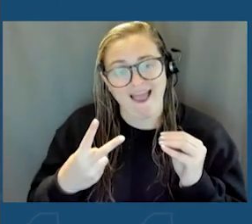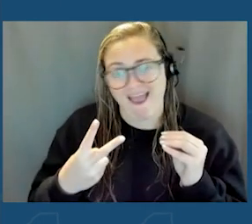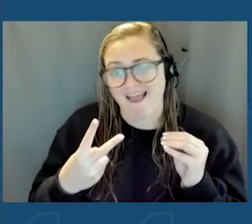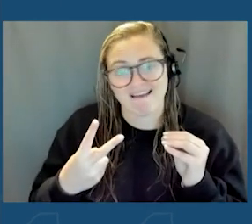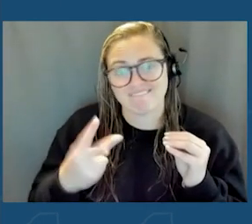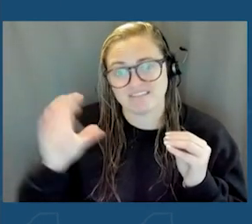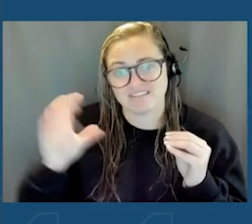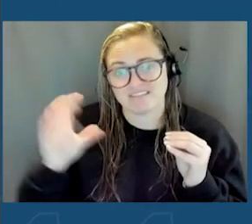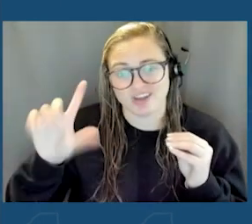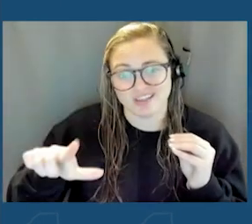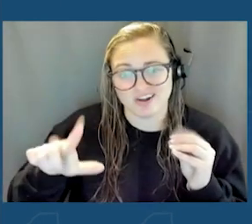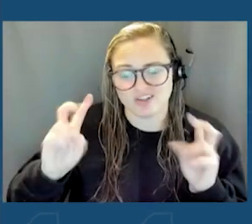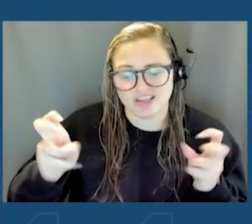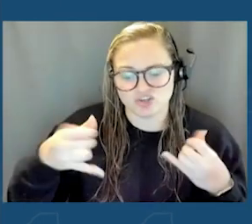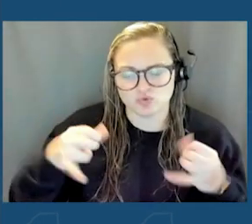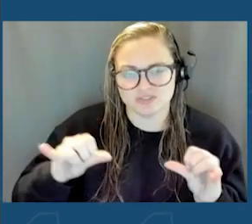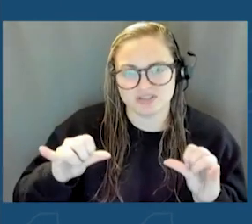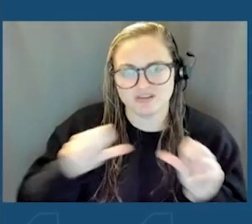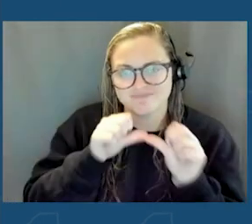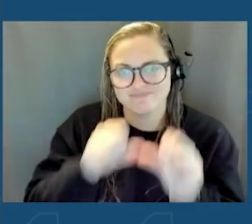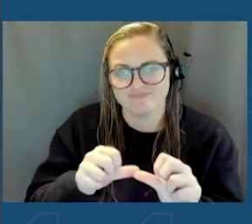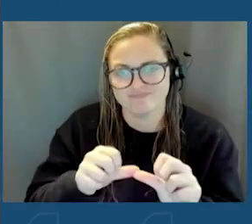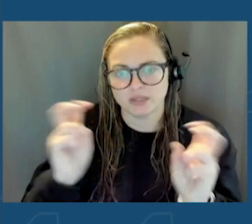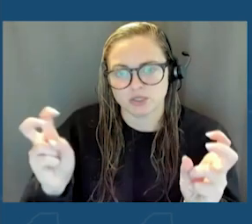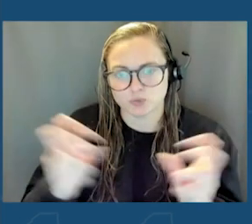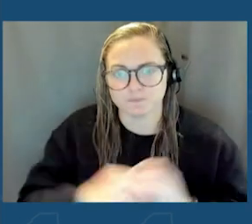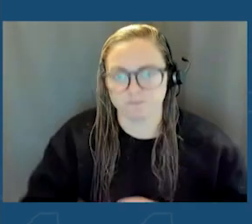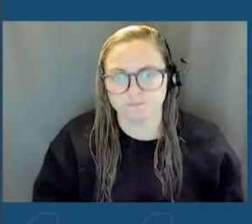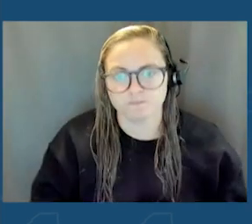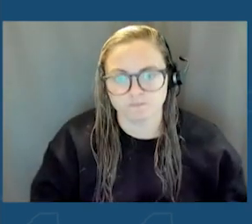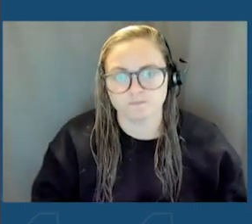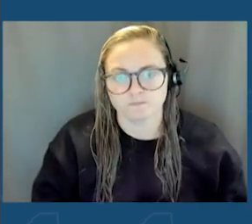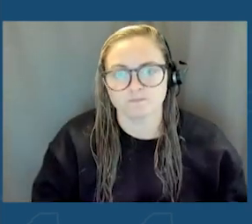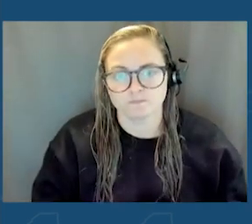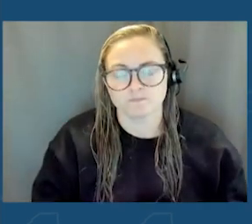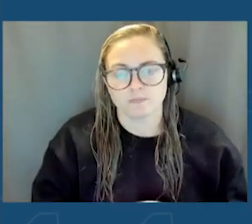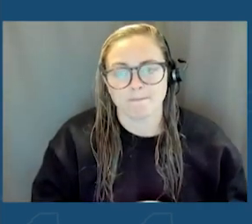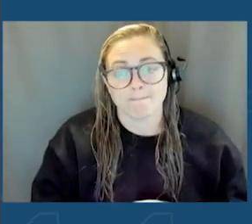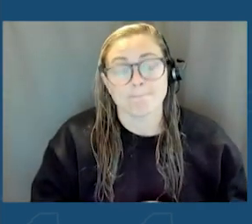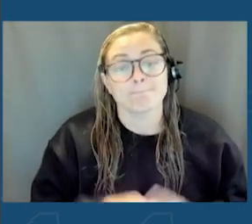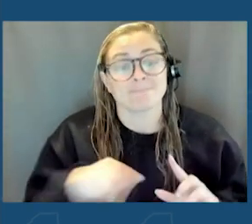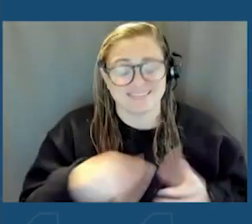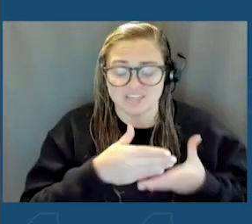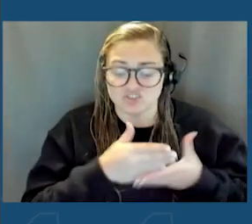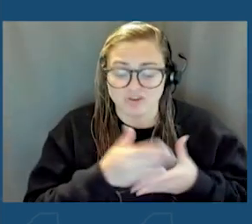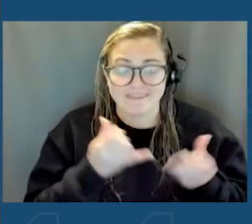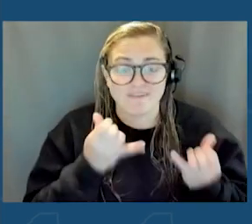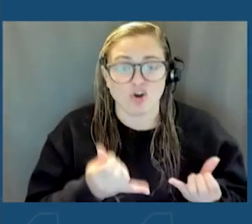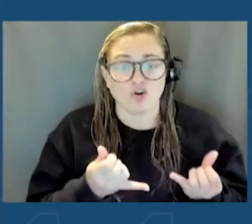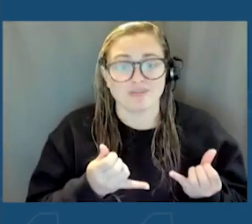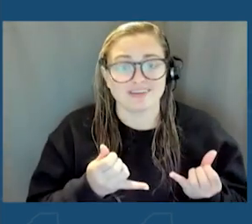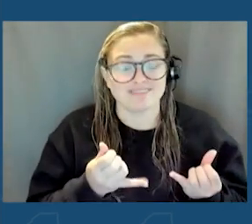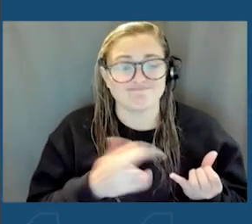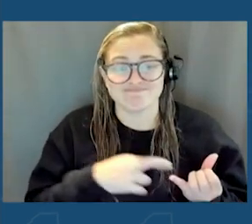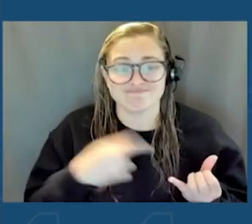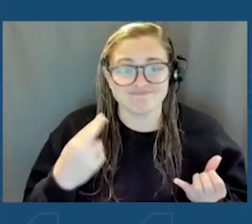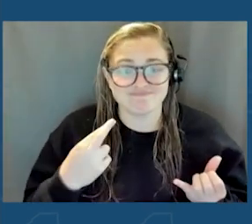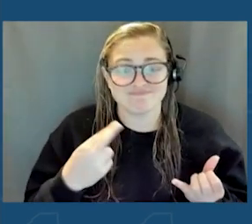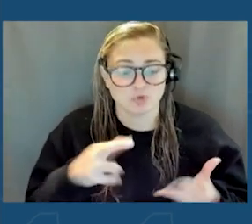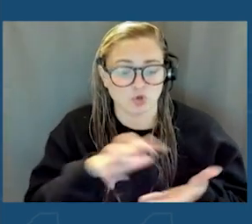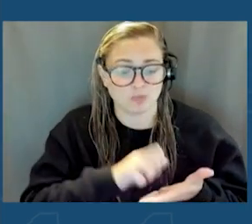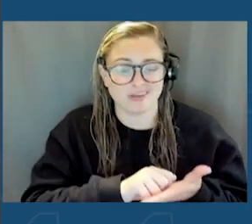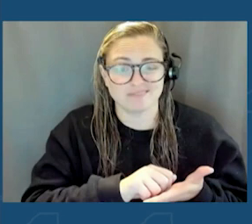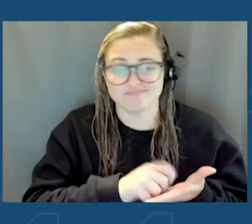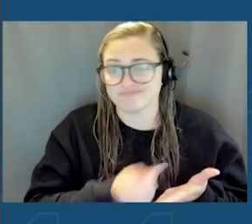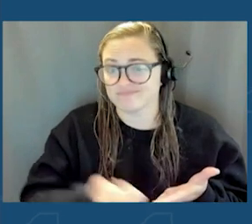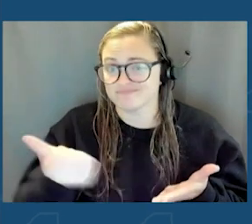a woman's right to choose remains a divisive matter in America. This right is currently threatened to be stripped from women across the